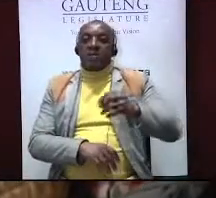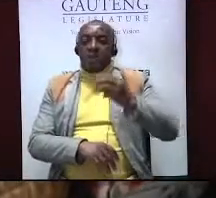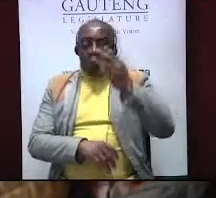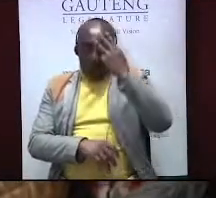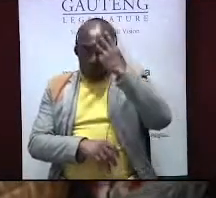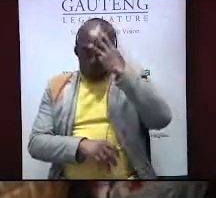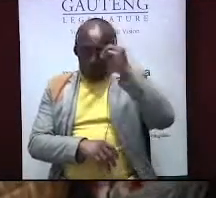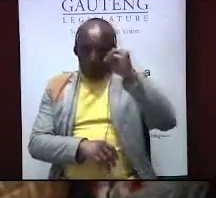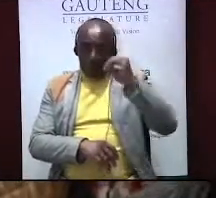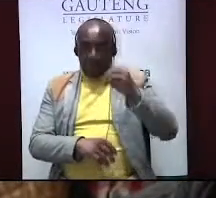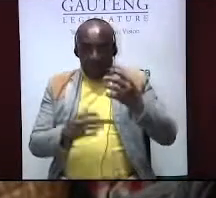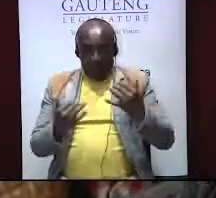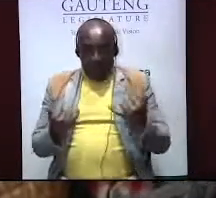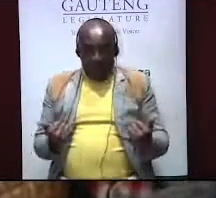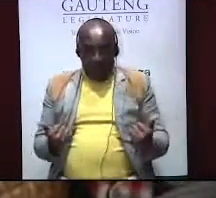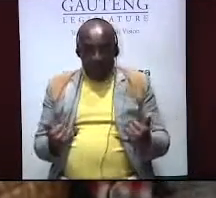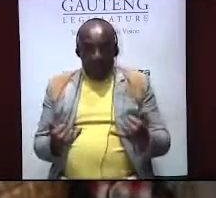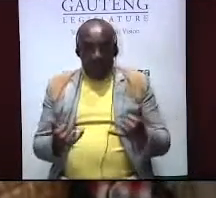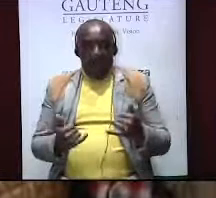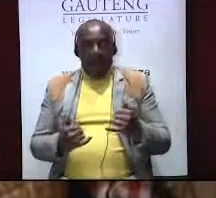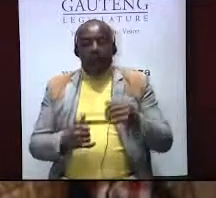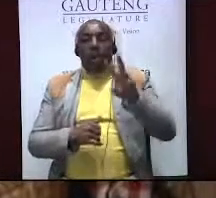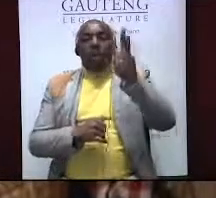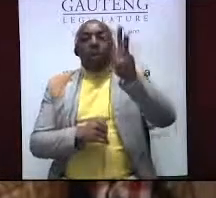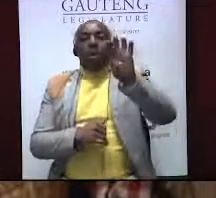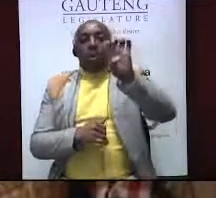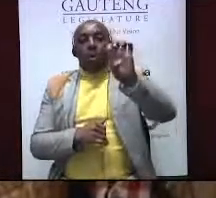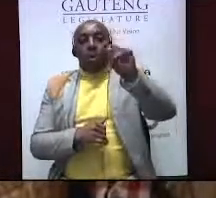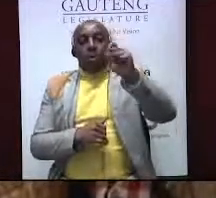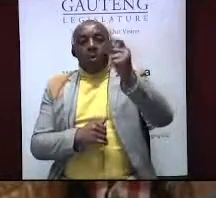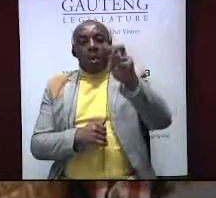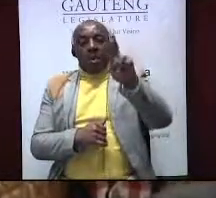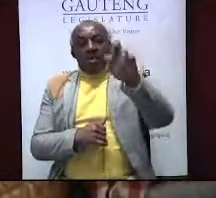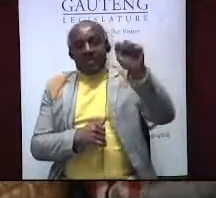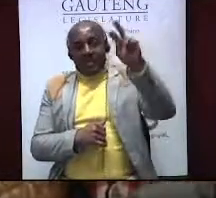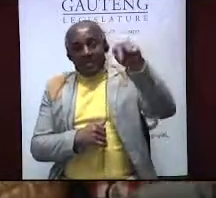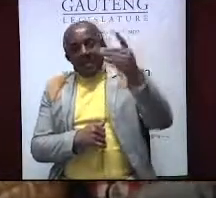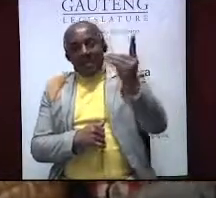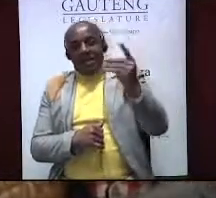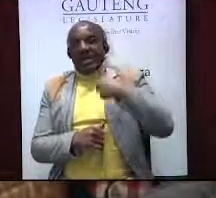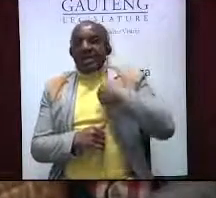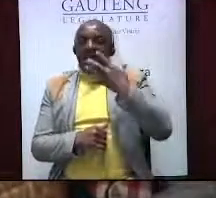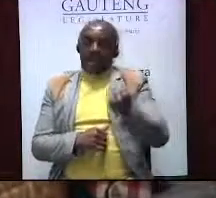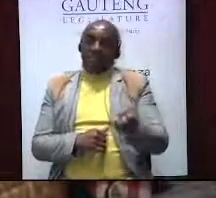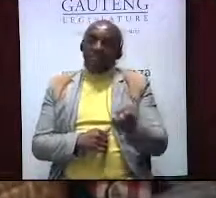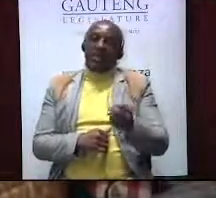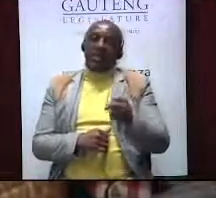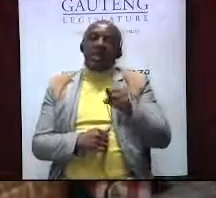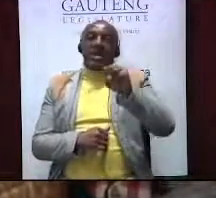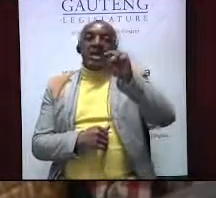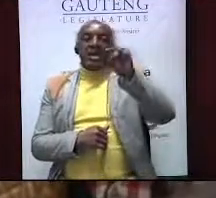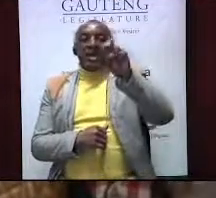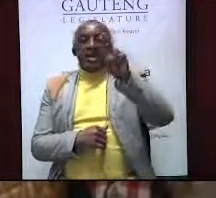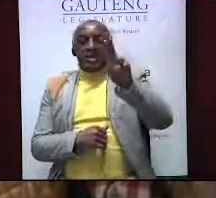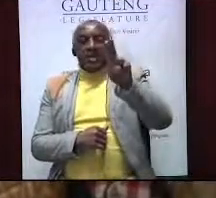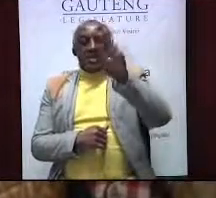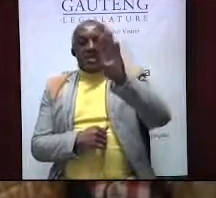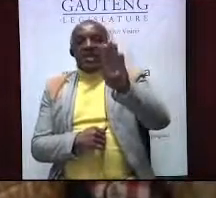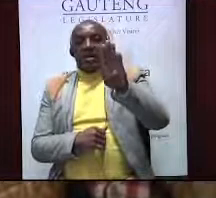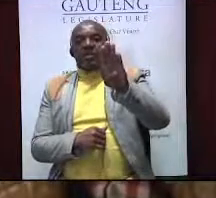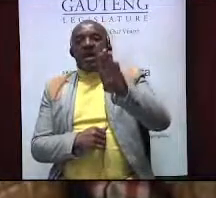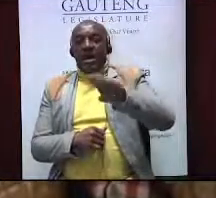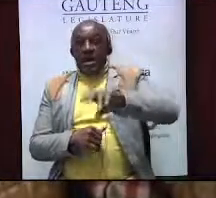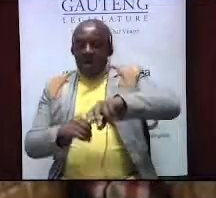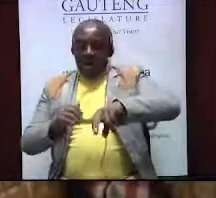Randwest, Western ka bophara. Re na le all such sub-regions. Now, ke tlo go kopa fela gore se